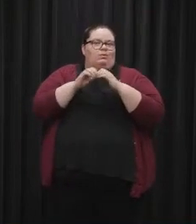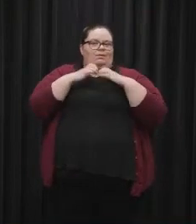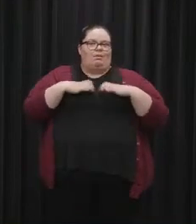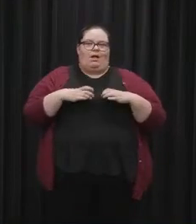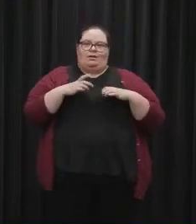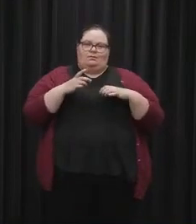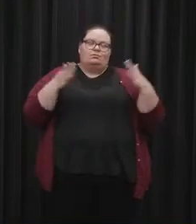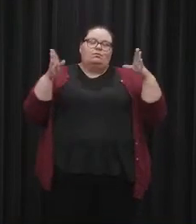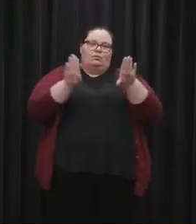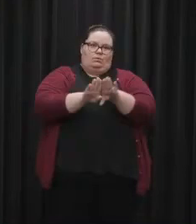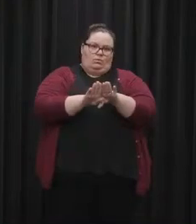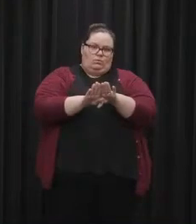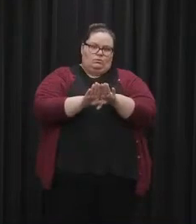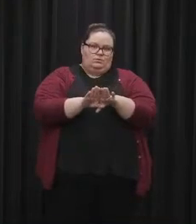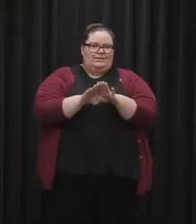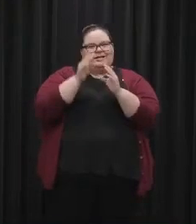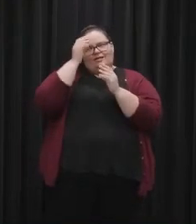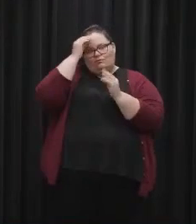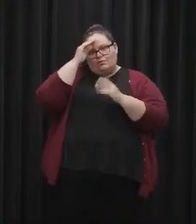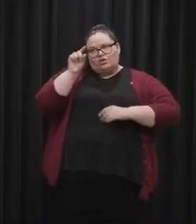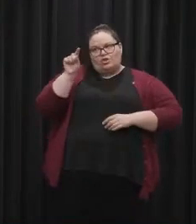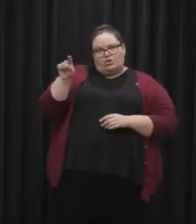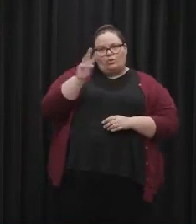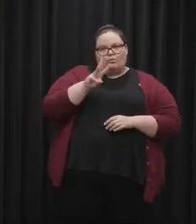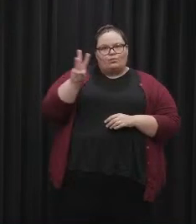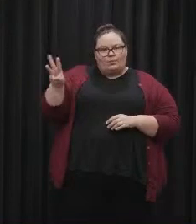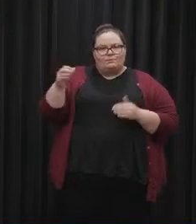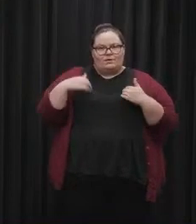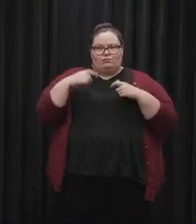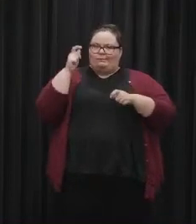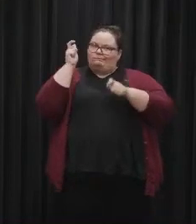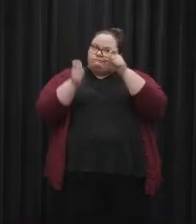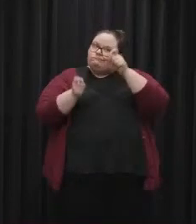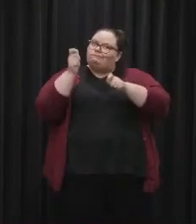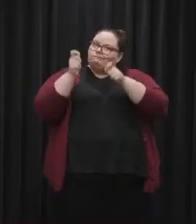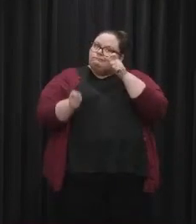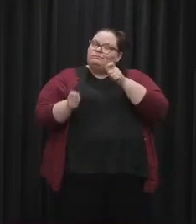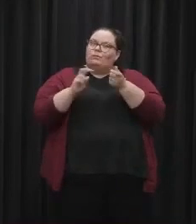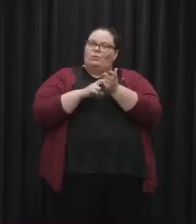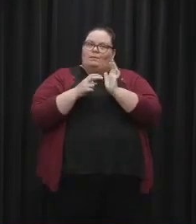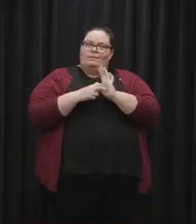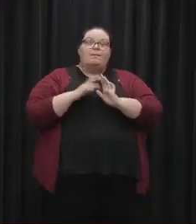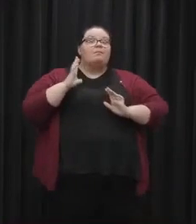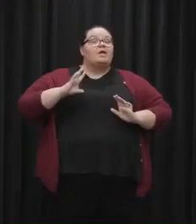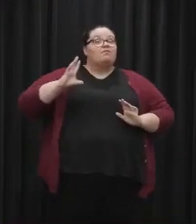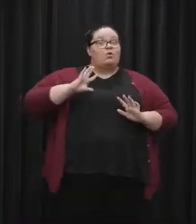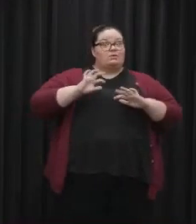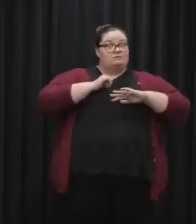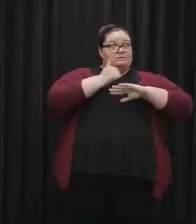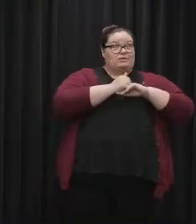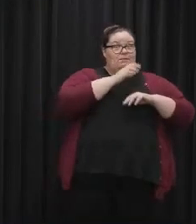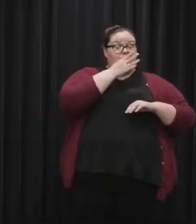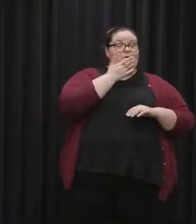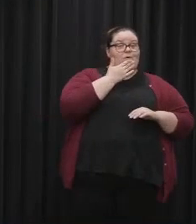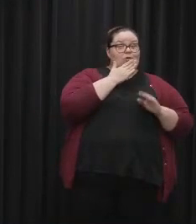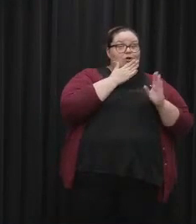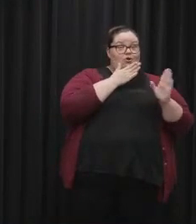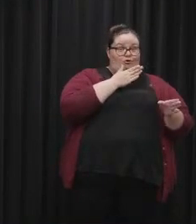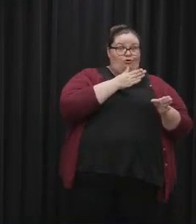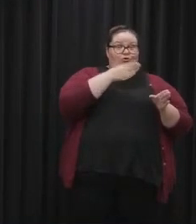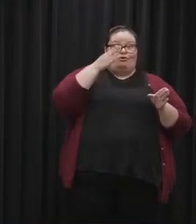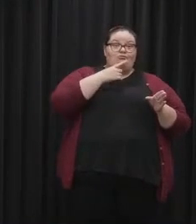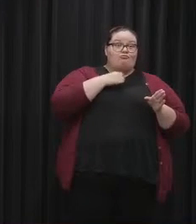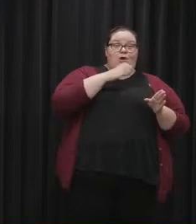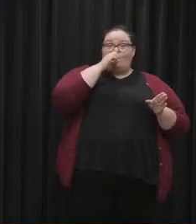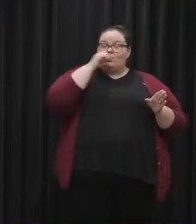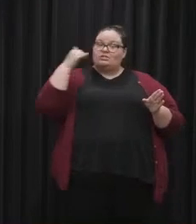clients. This information is on our website. As you know, we have revised what the different phases allow and don't allow compared